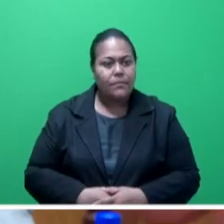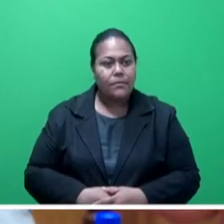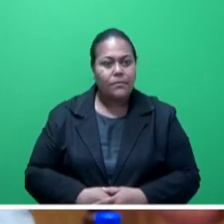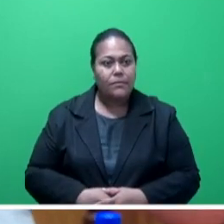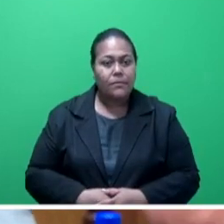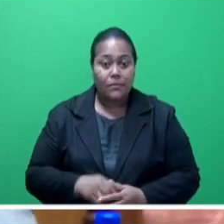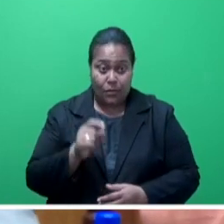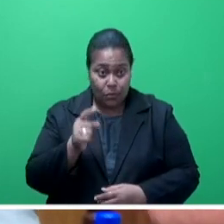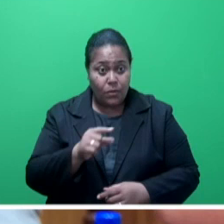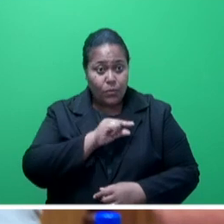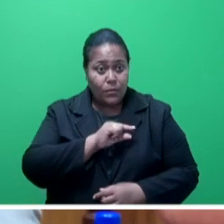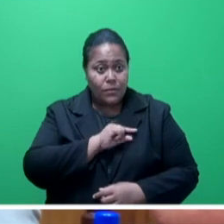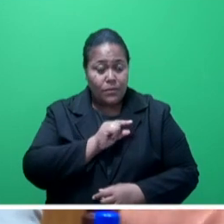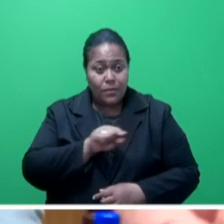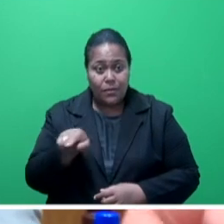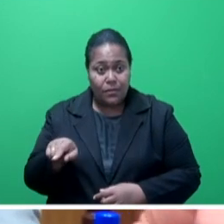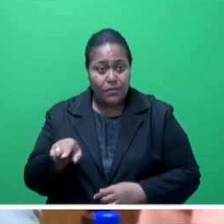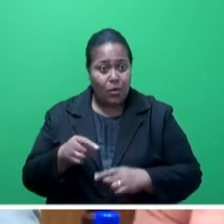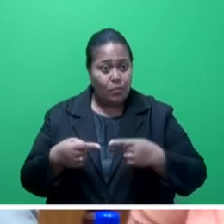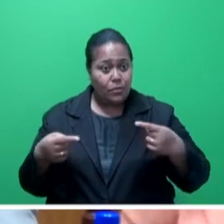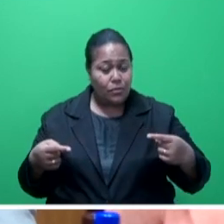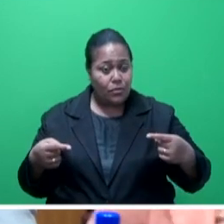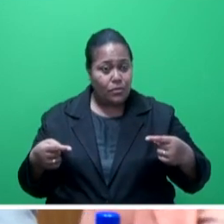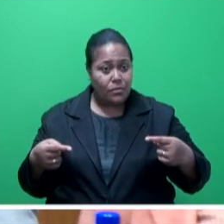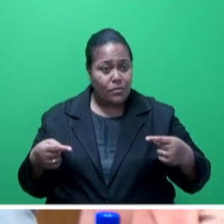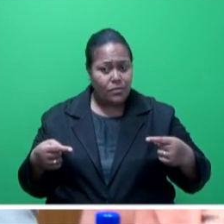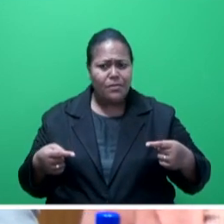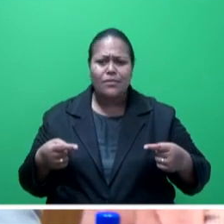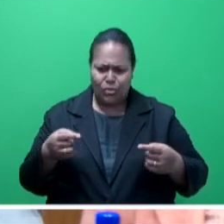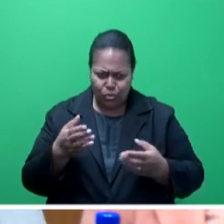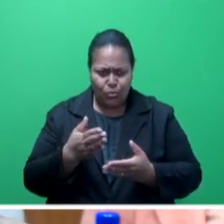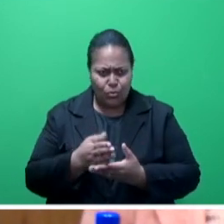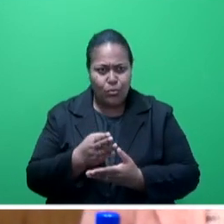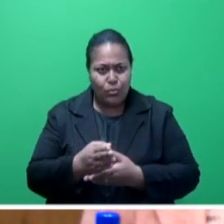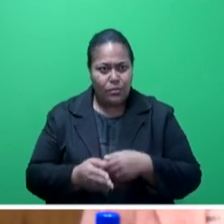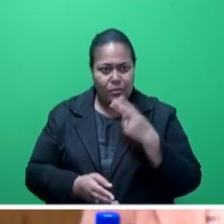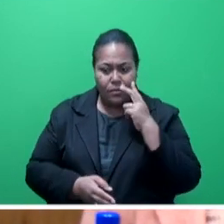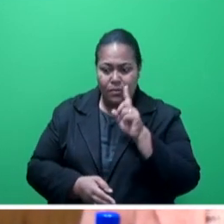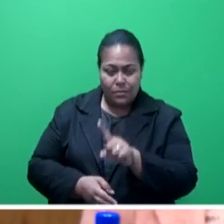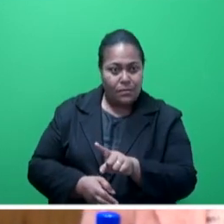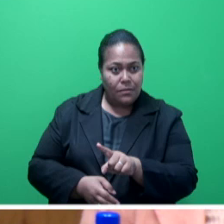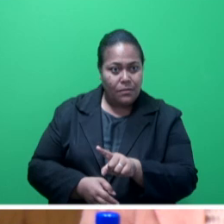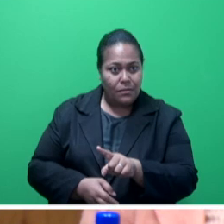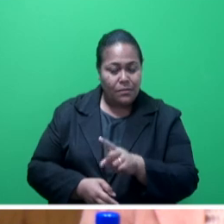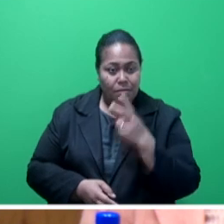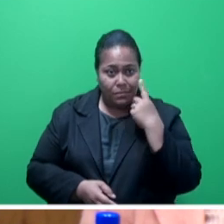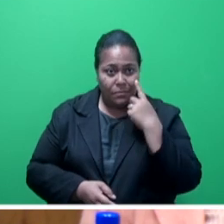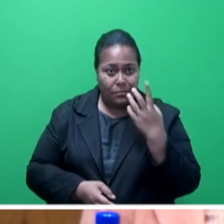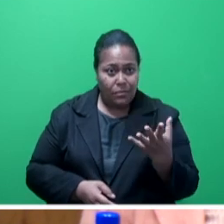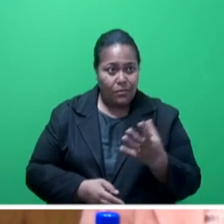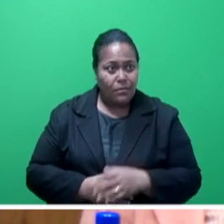This is the quality of this opposition. This is their true color, Mr. Speaker, sir. Forked tongue, Mr. Speaker,